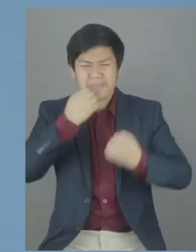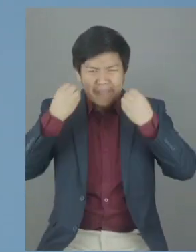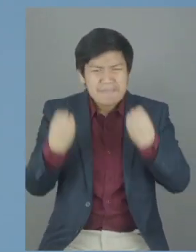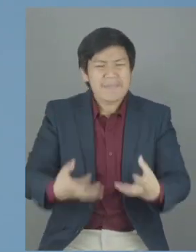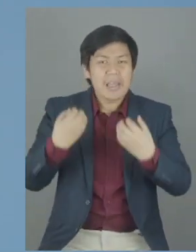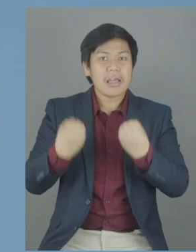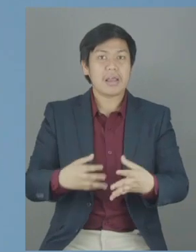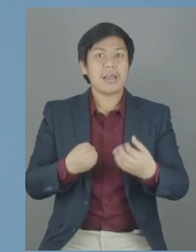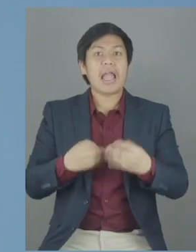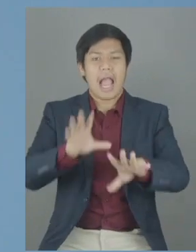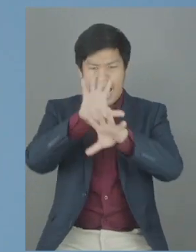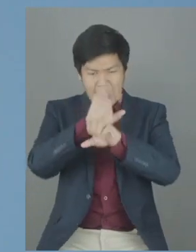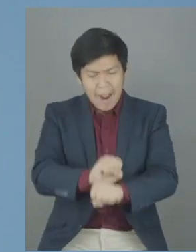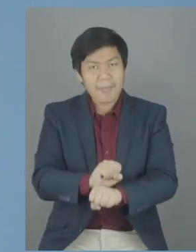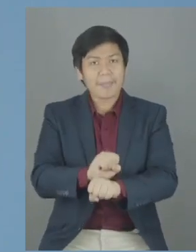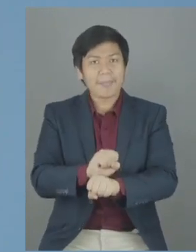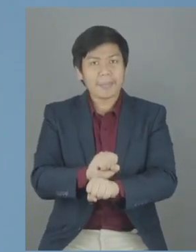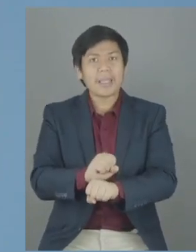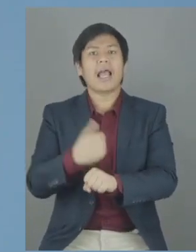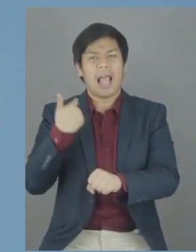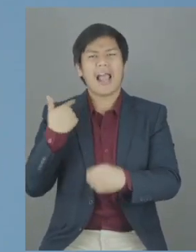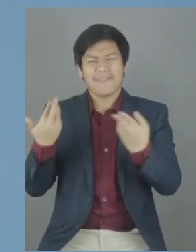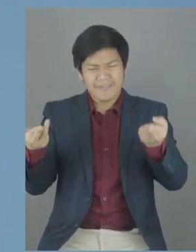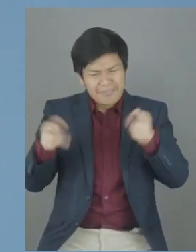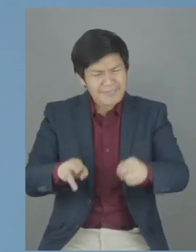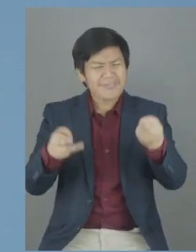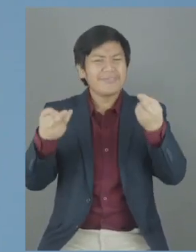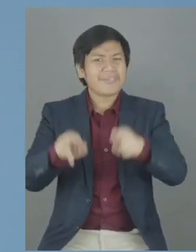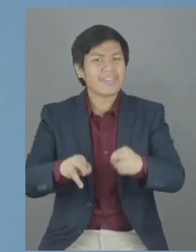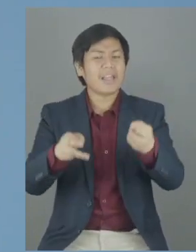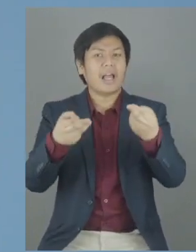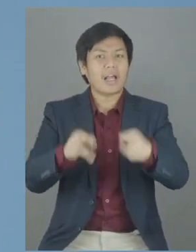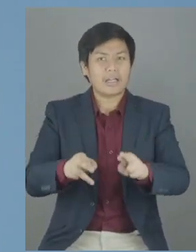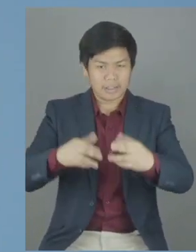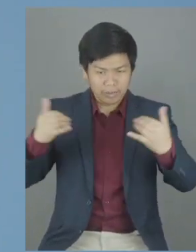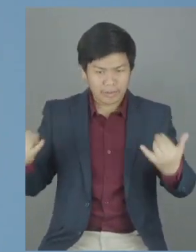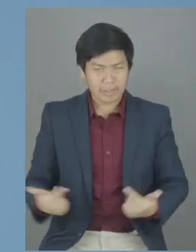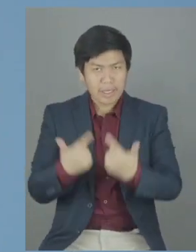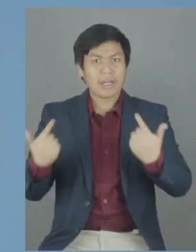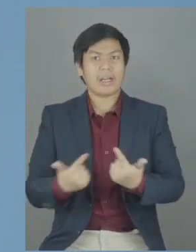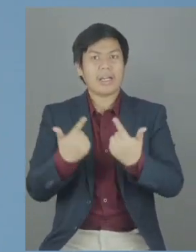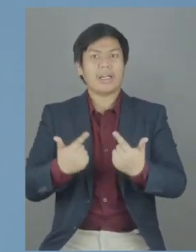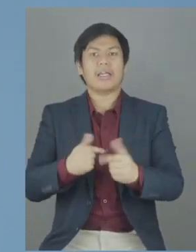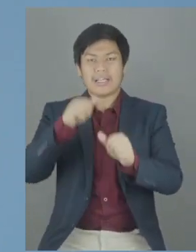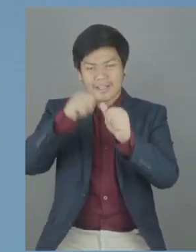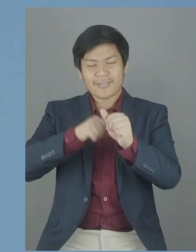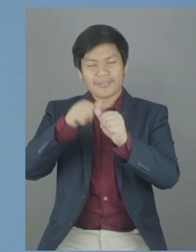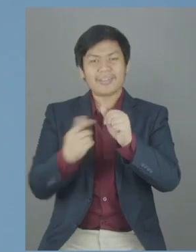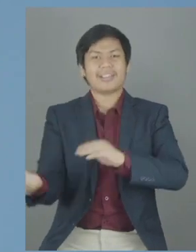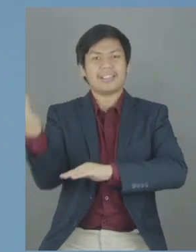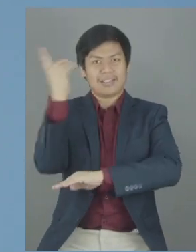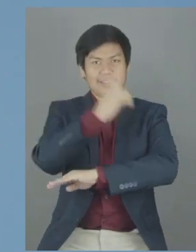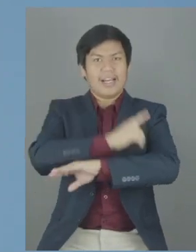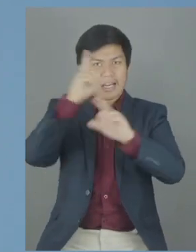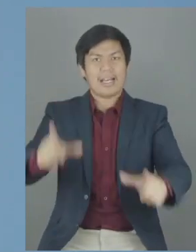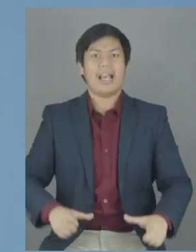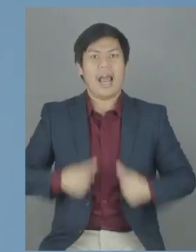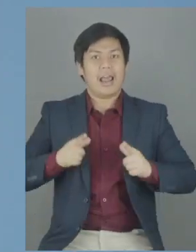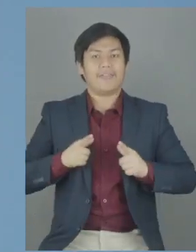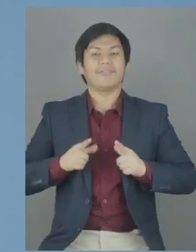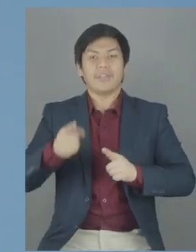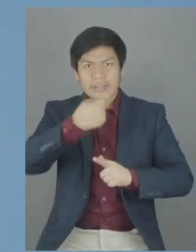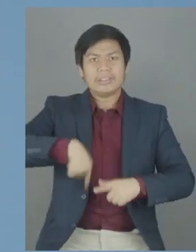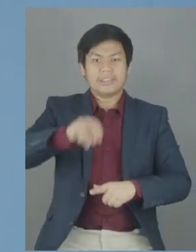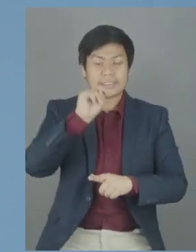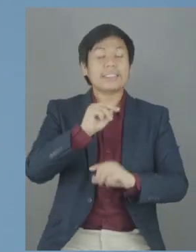things, and we continue to face the consequences of the wrongs we do every waking day of our lives, and we